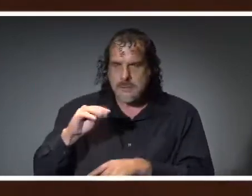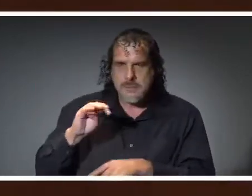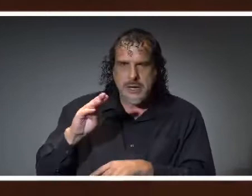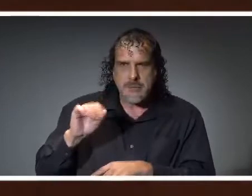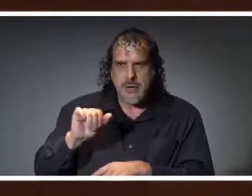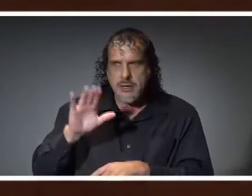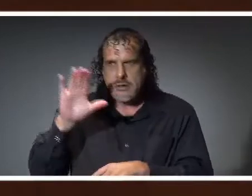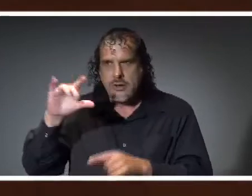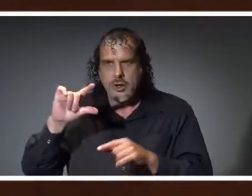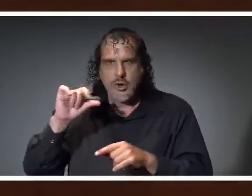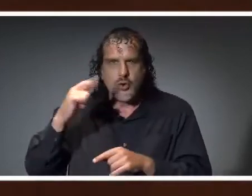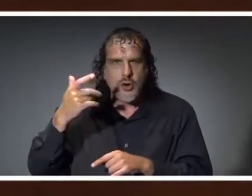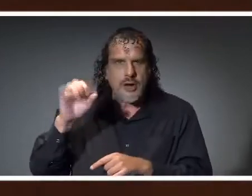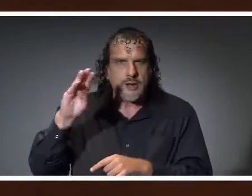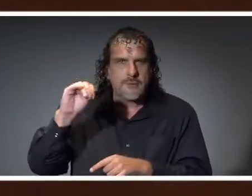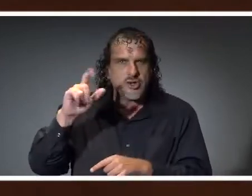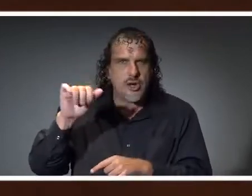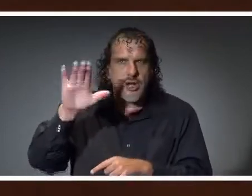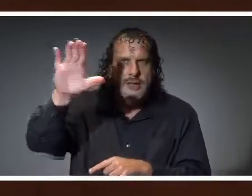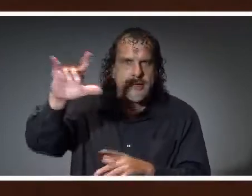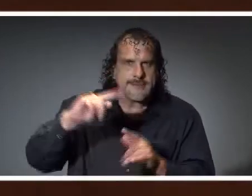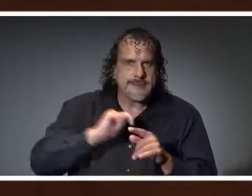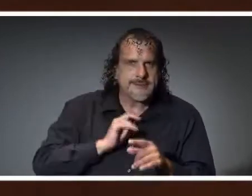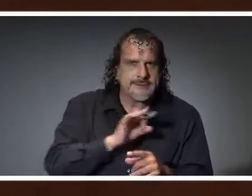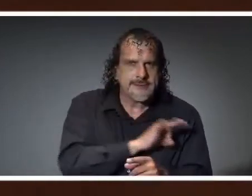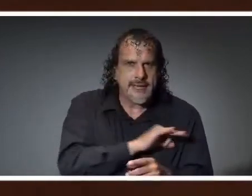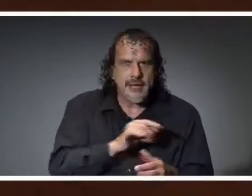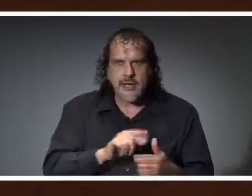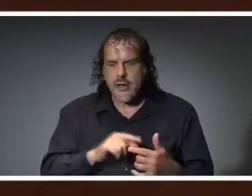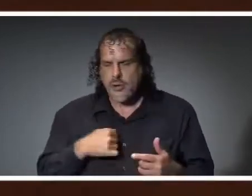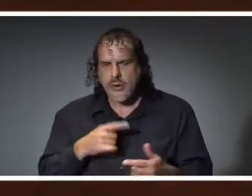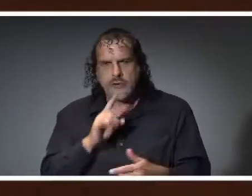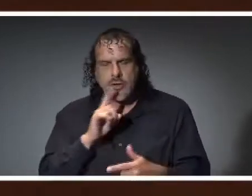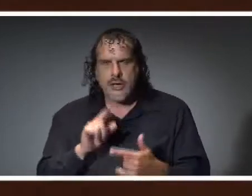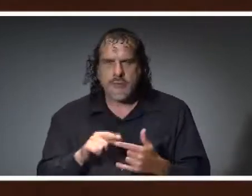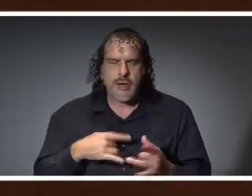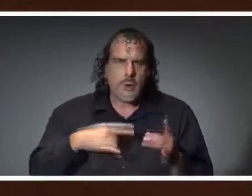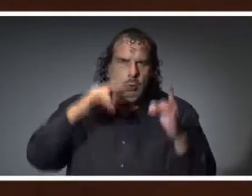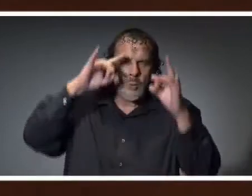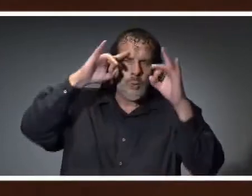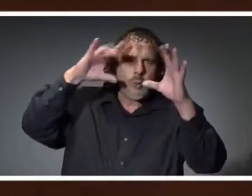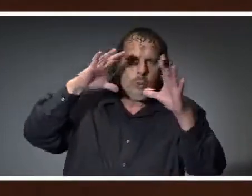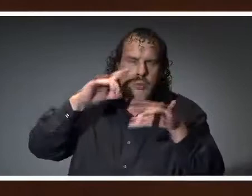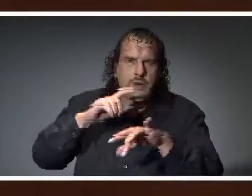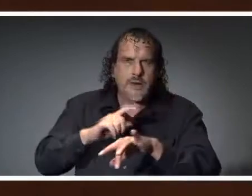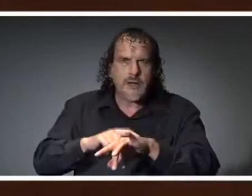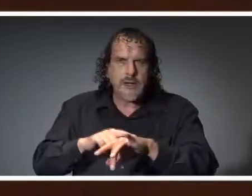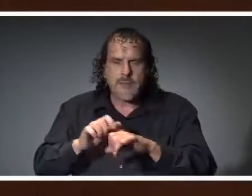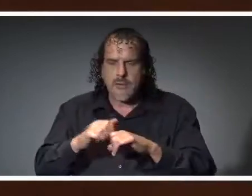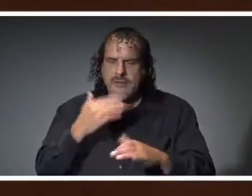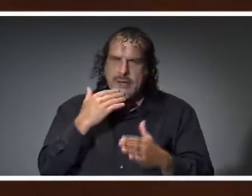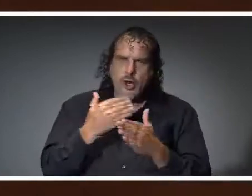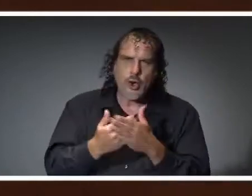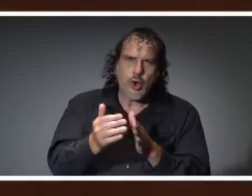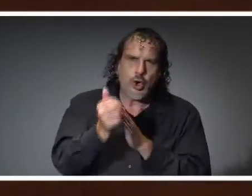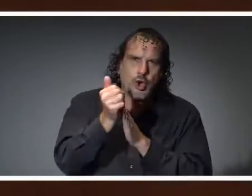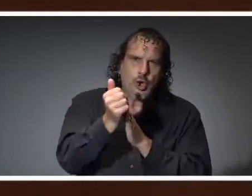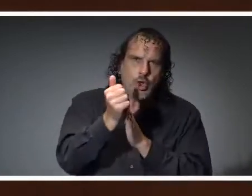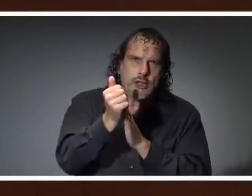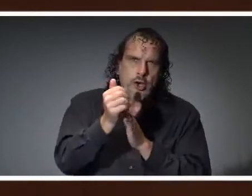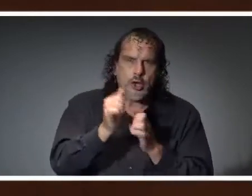and his staff. We have really gone through some things, but we've had a good leader in doing that, and the